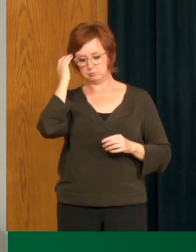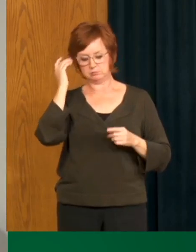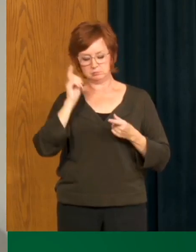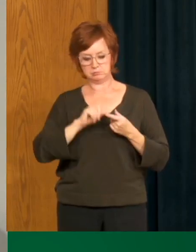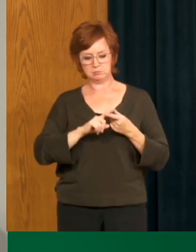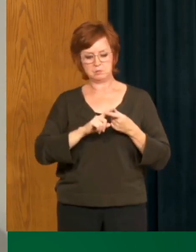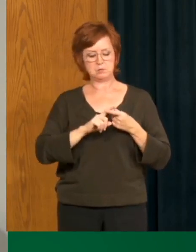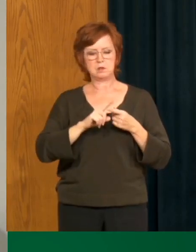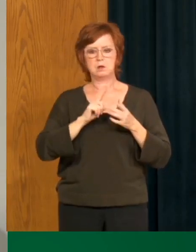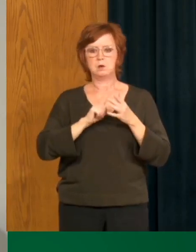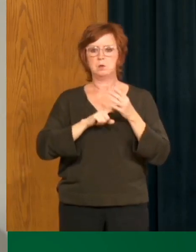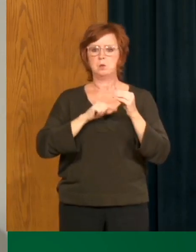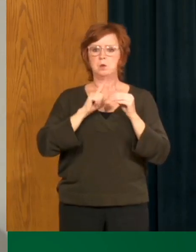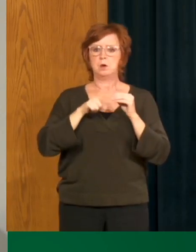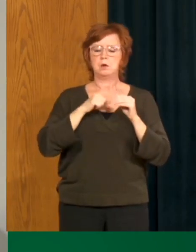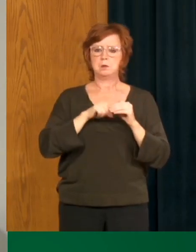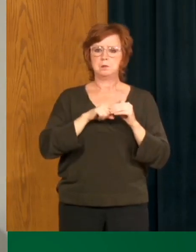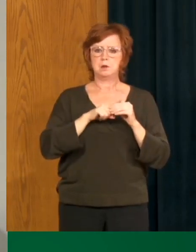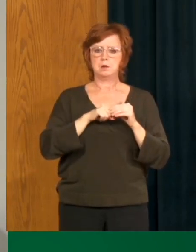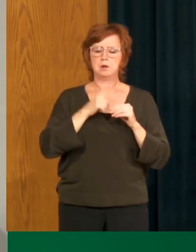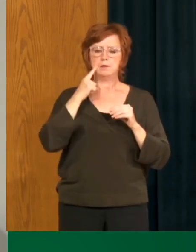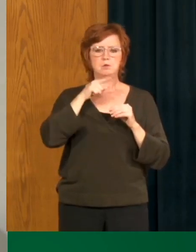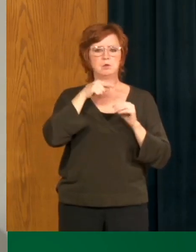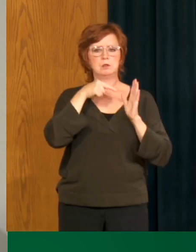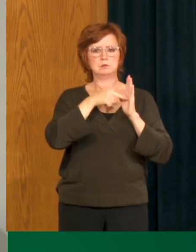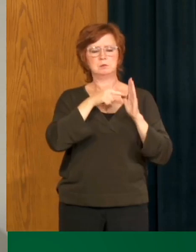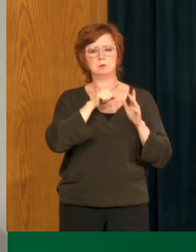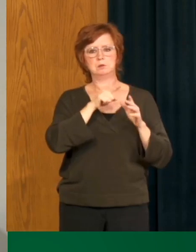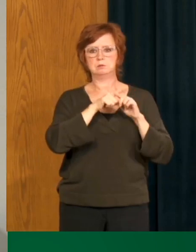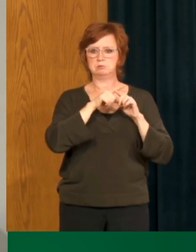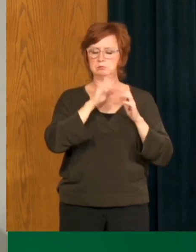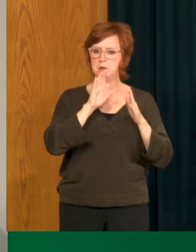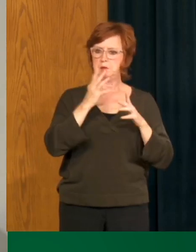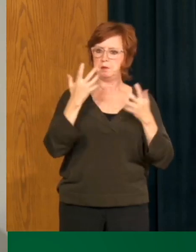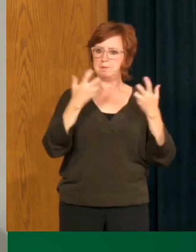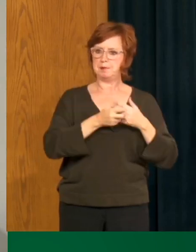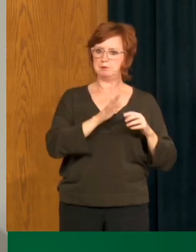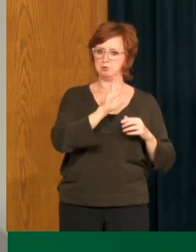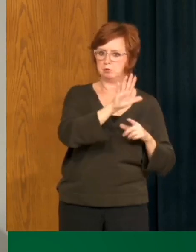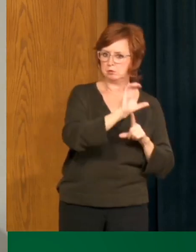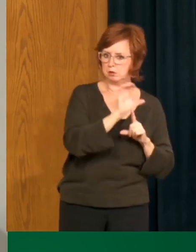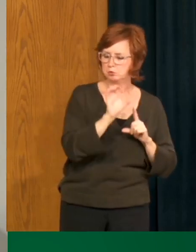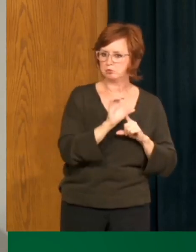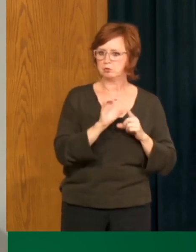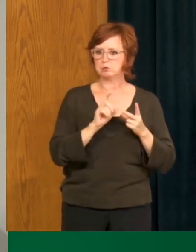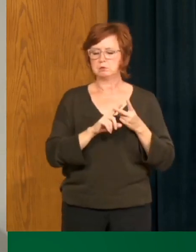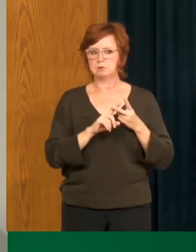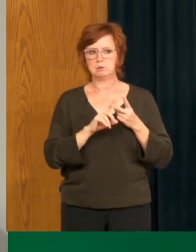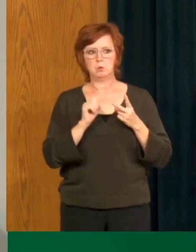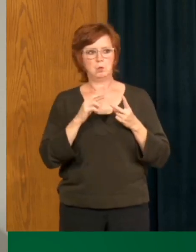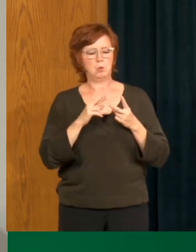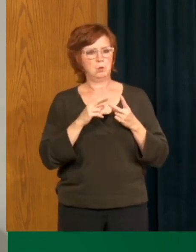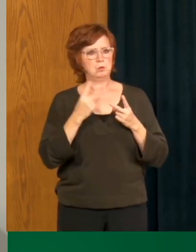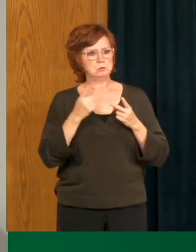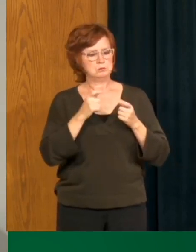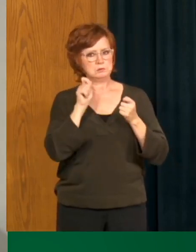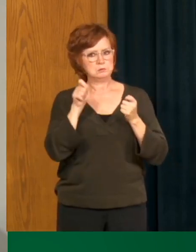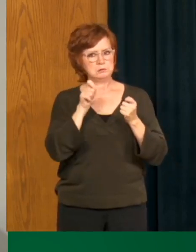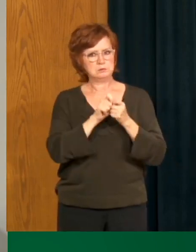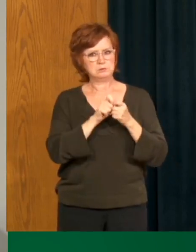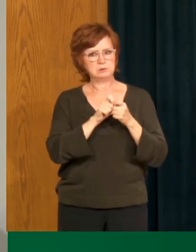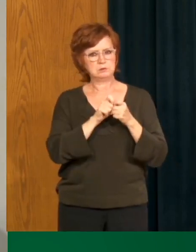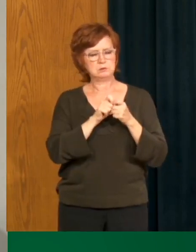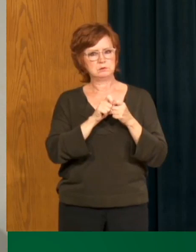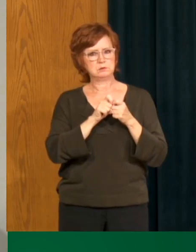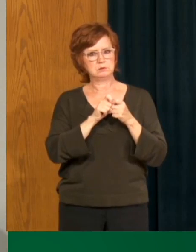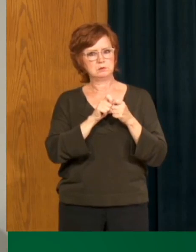or sensitive, measures as you're trying to, curb the outbreak and the spread of the virus in these colonies